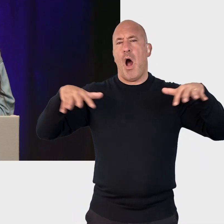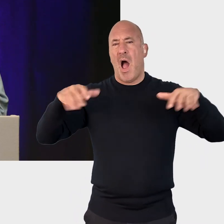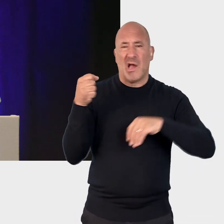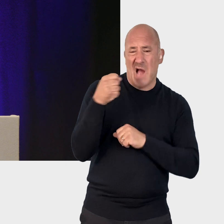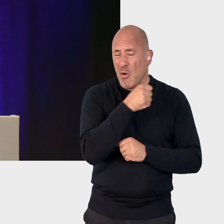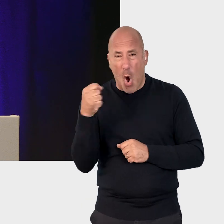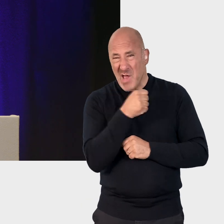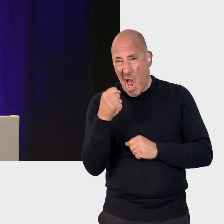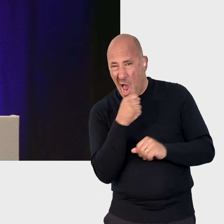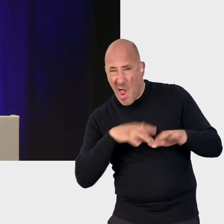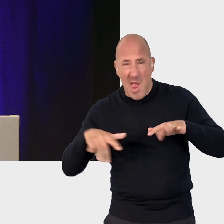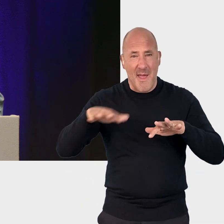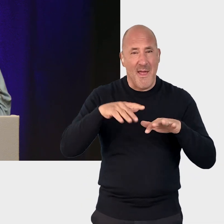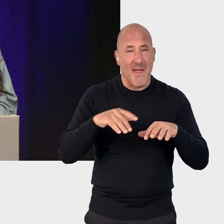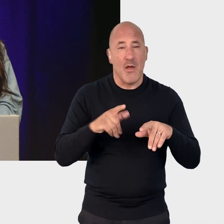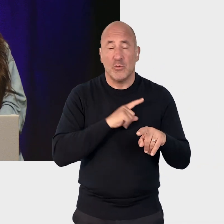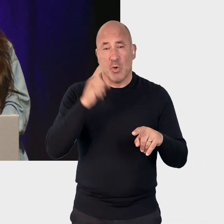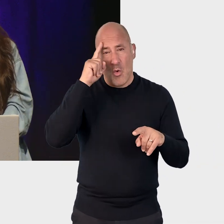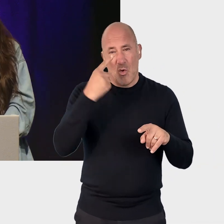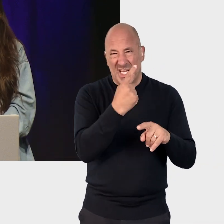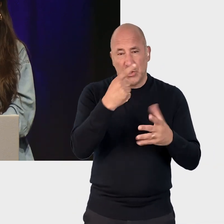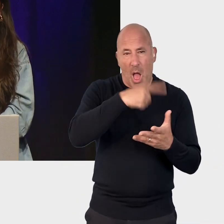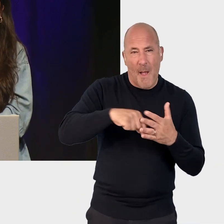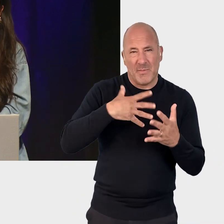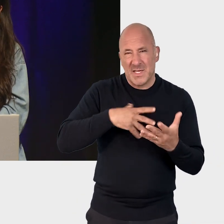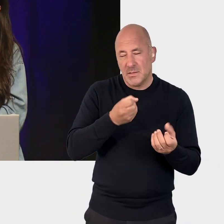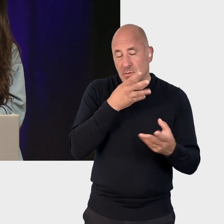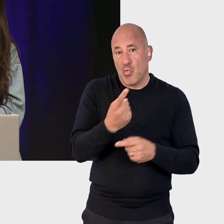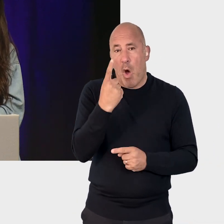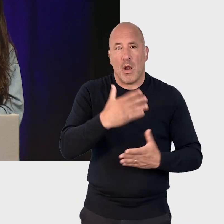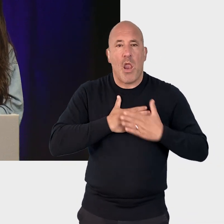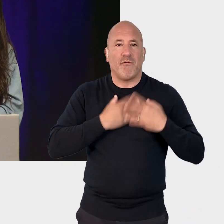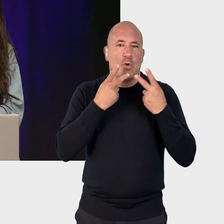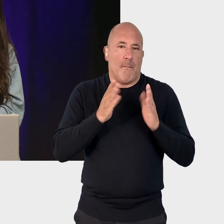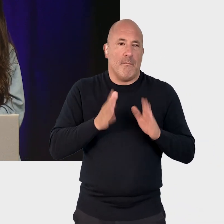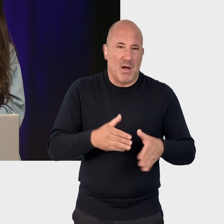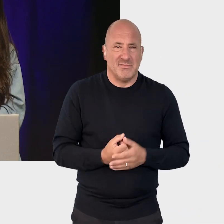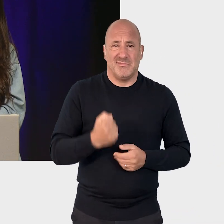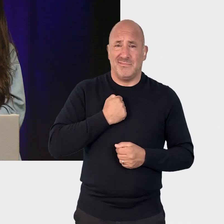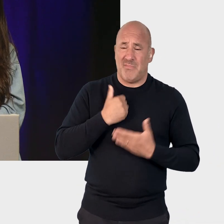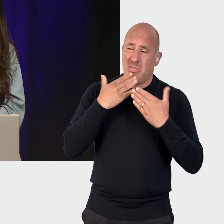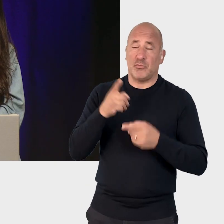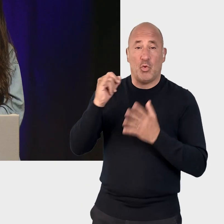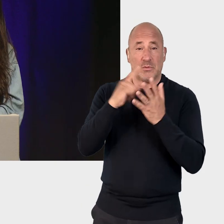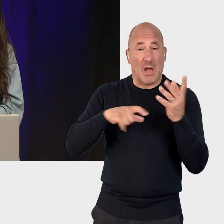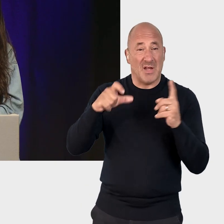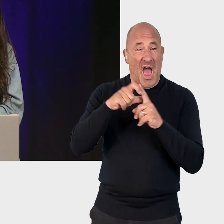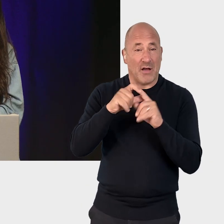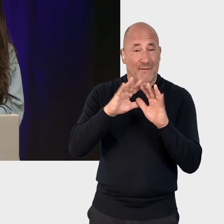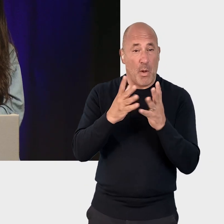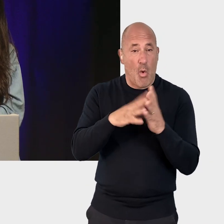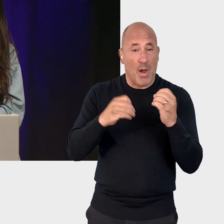big choir moments, a karaoke blowout, and because every album needs at least one love